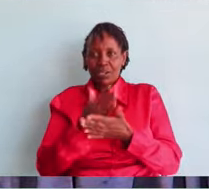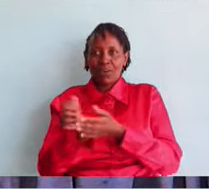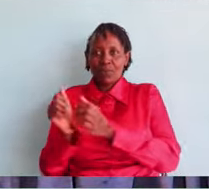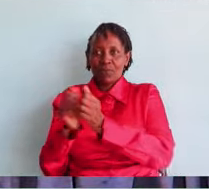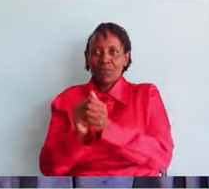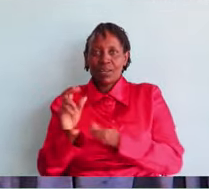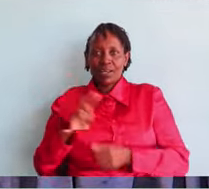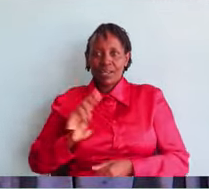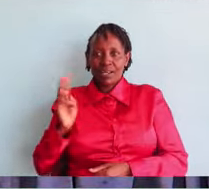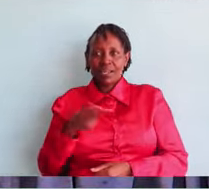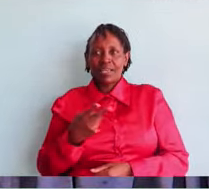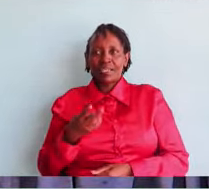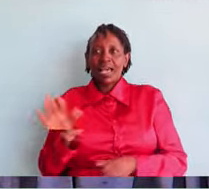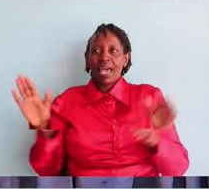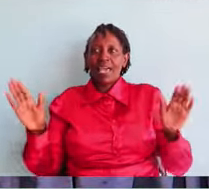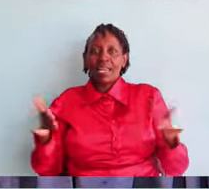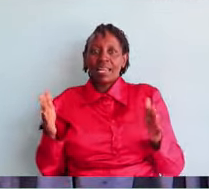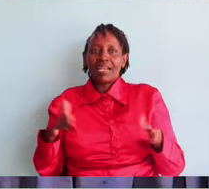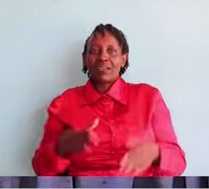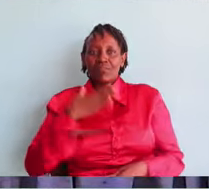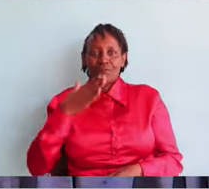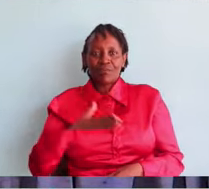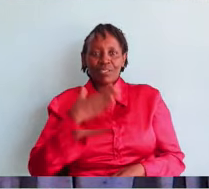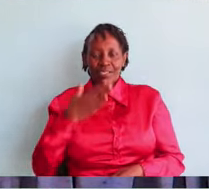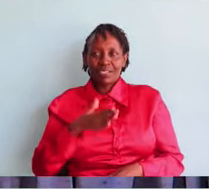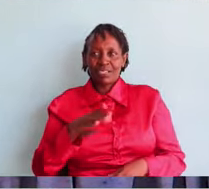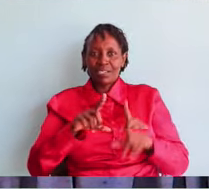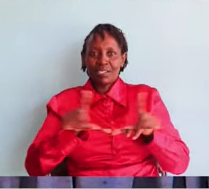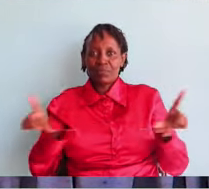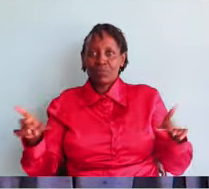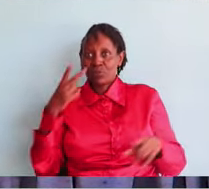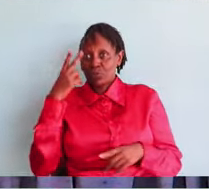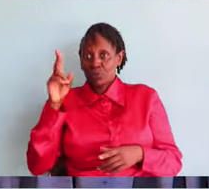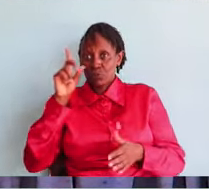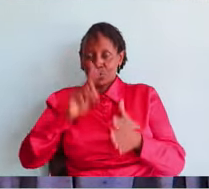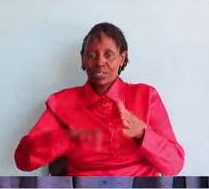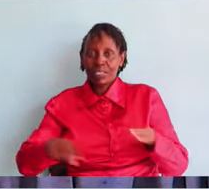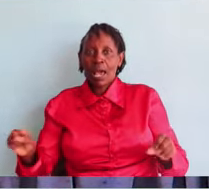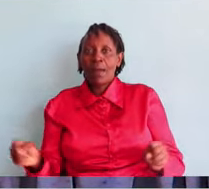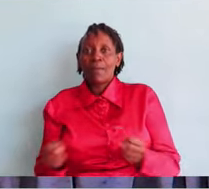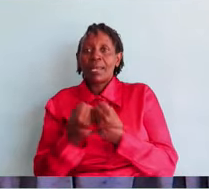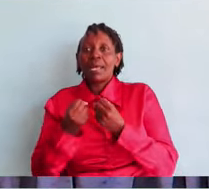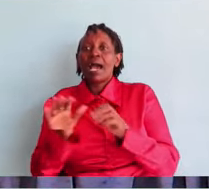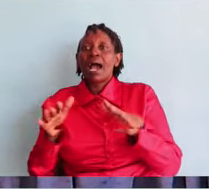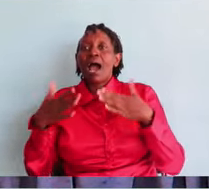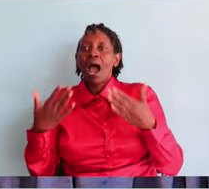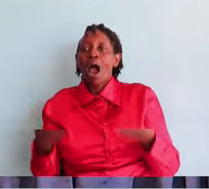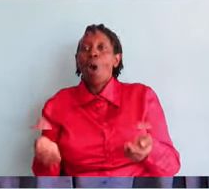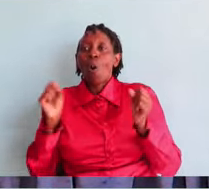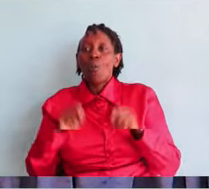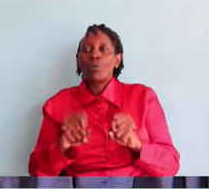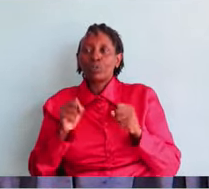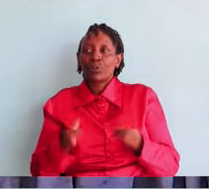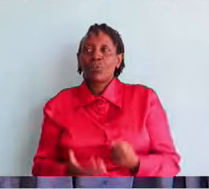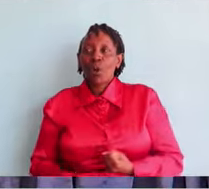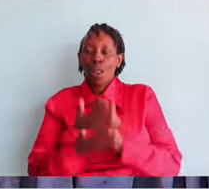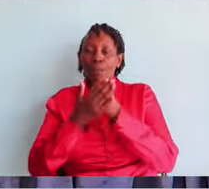after the service, I will still encourage you to visit those desks and see what is happening there and how you can come alongside